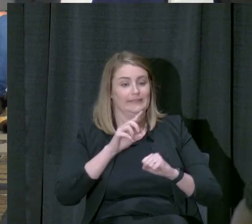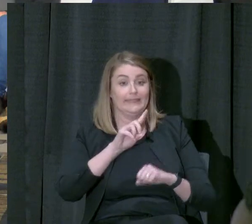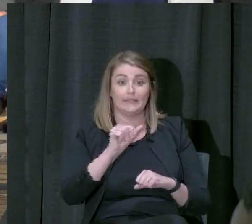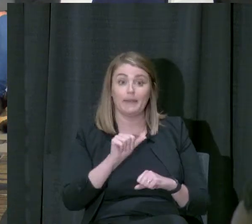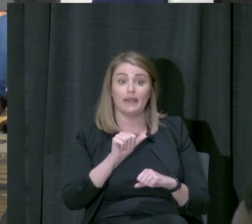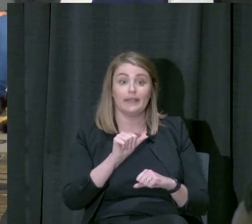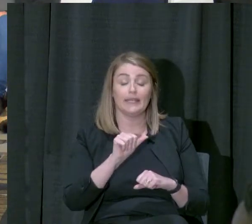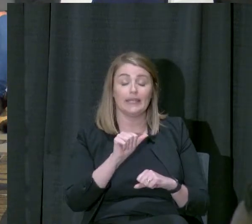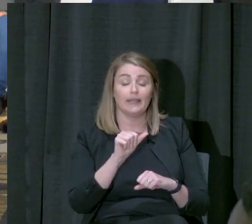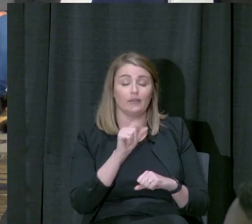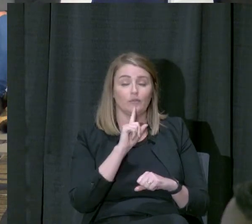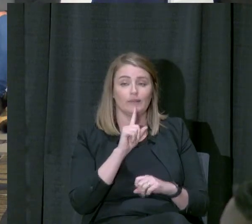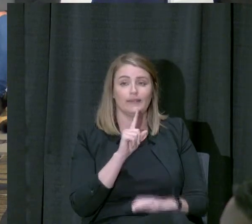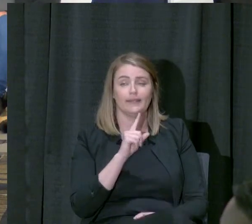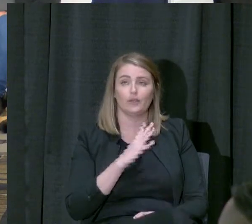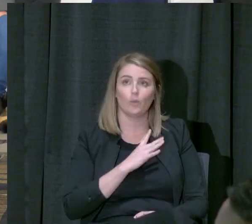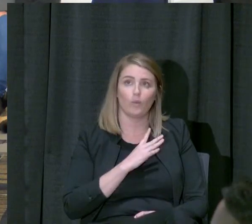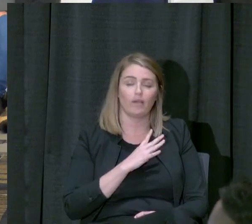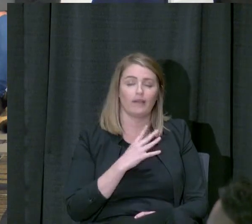a really cool